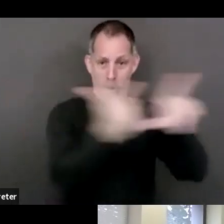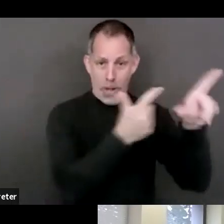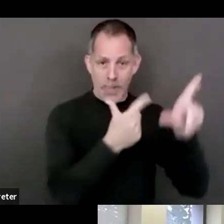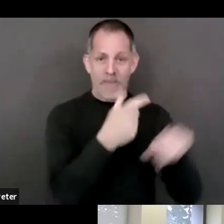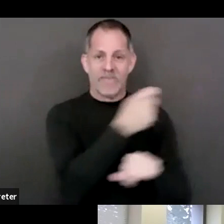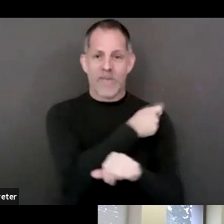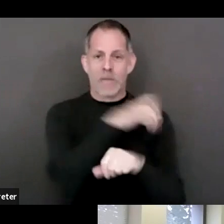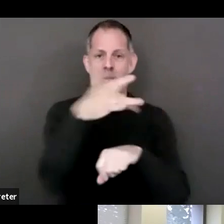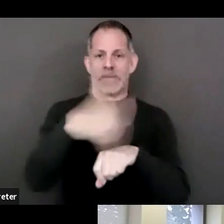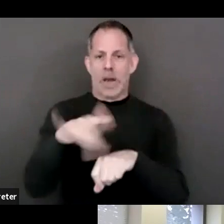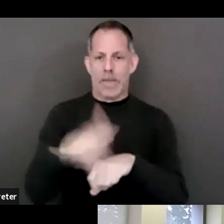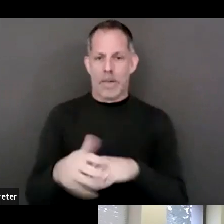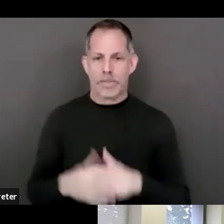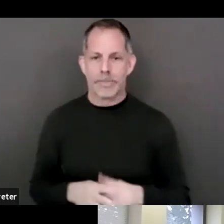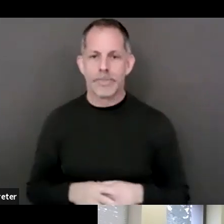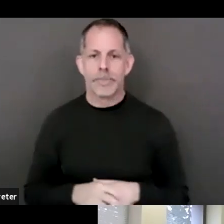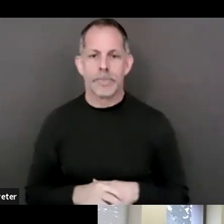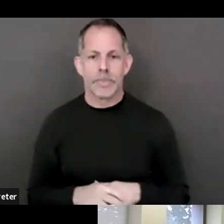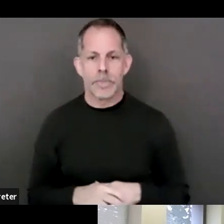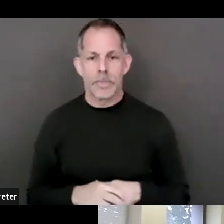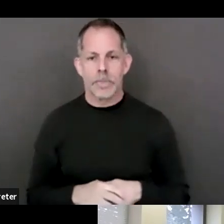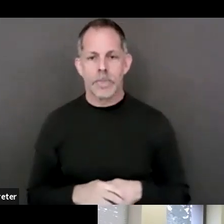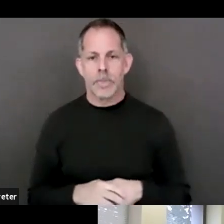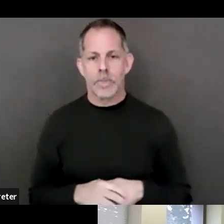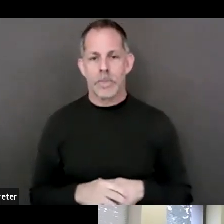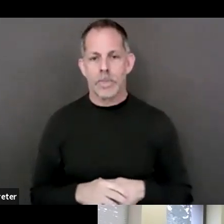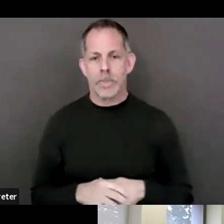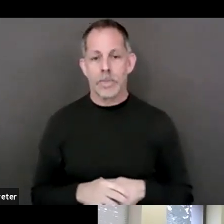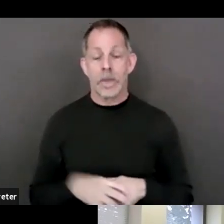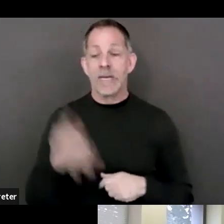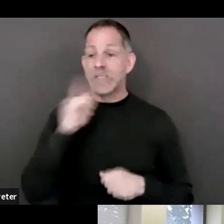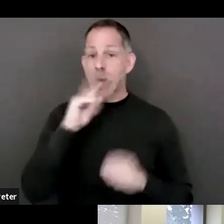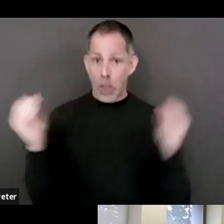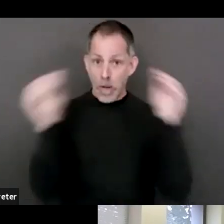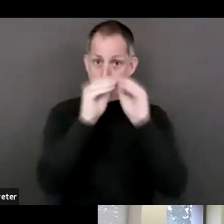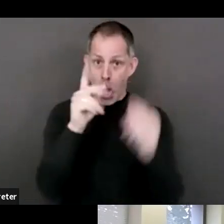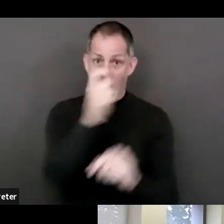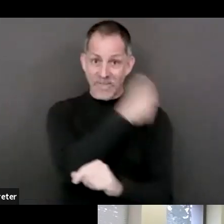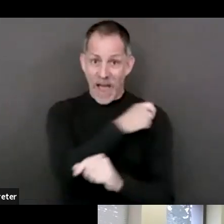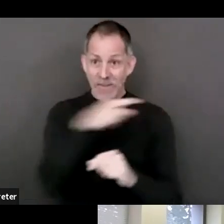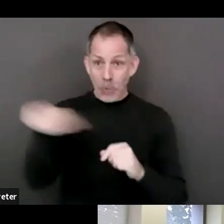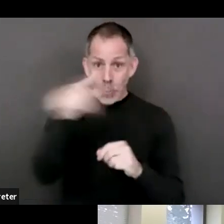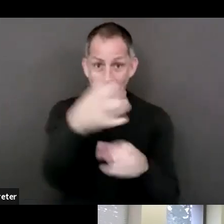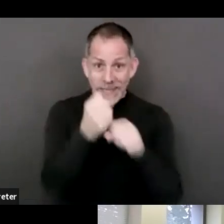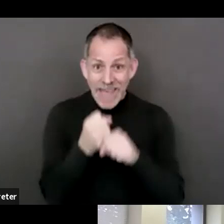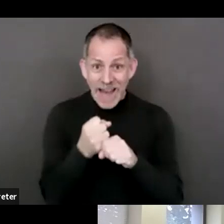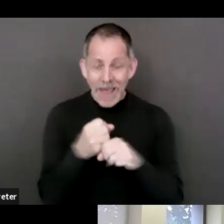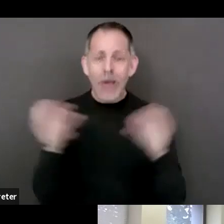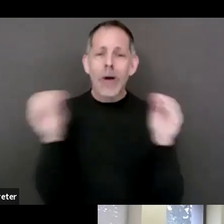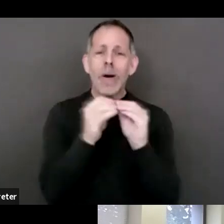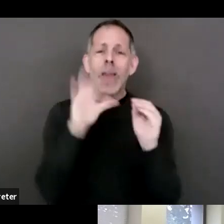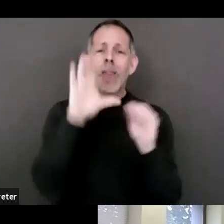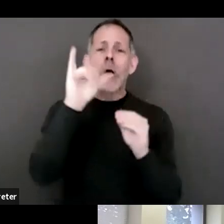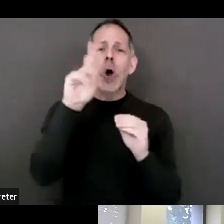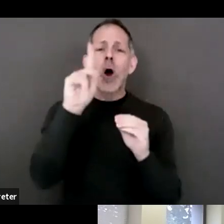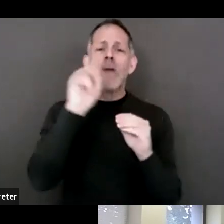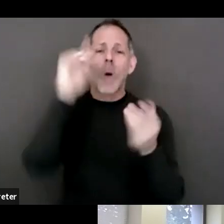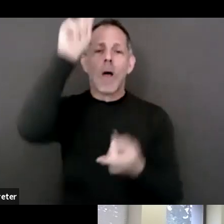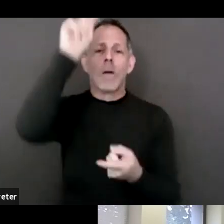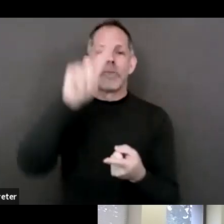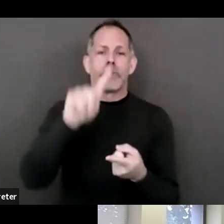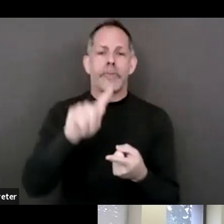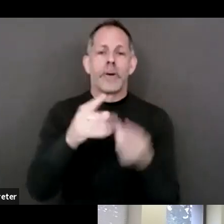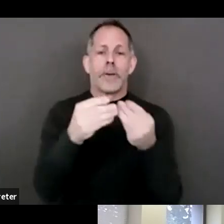we do need folks, of course, to continue wearing masks and not congregating, but vaccines are sort of the foundation of our